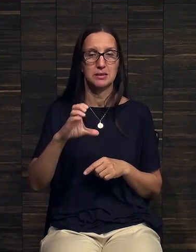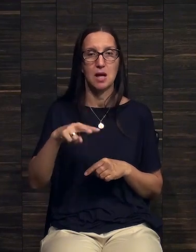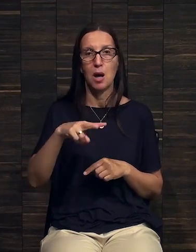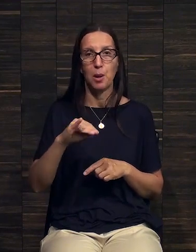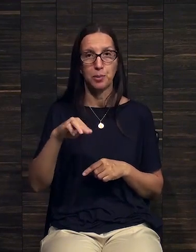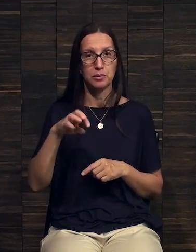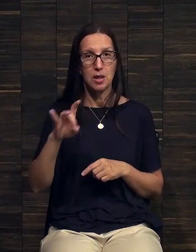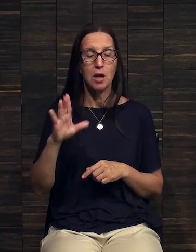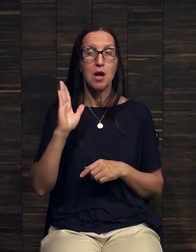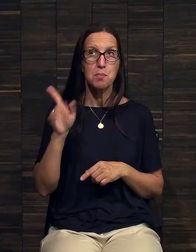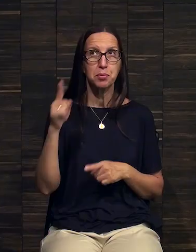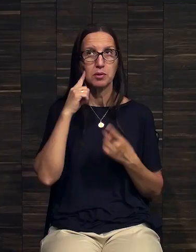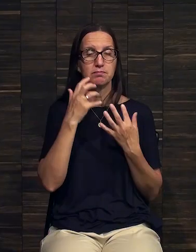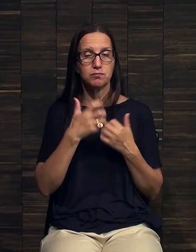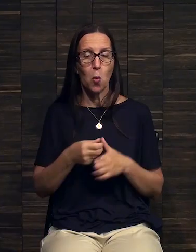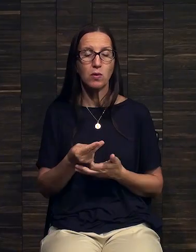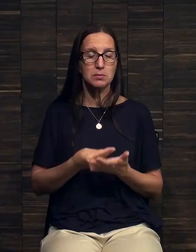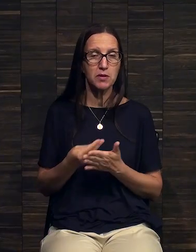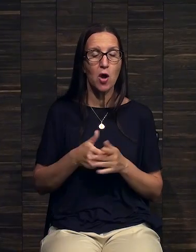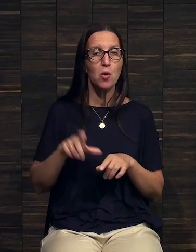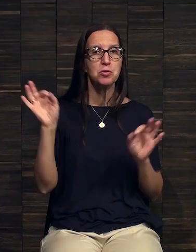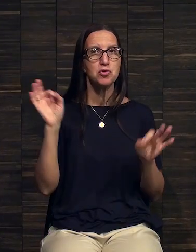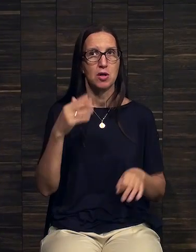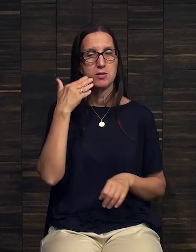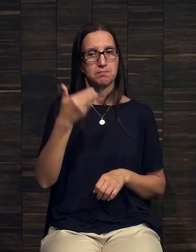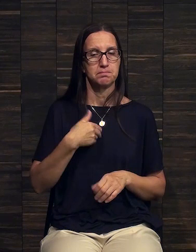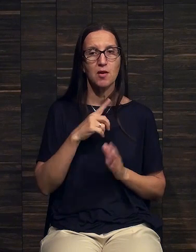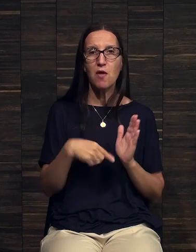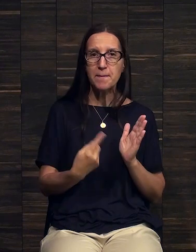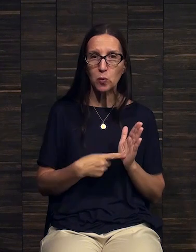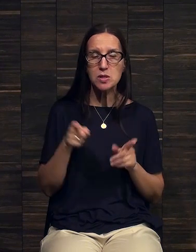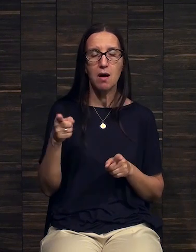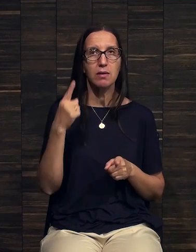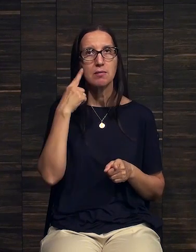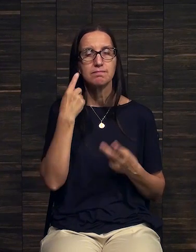Lex Luthor, and they will rethink it, reconsider it. They will be